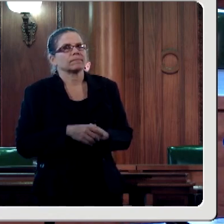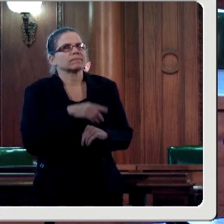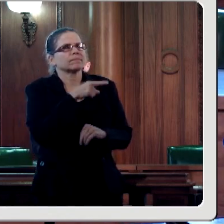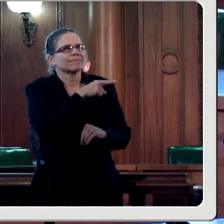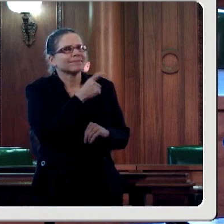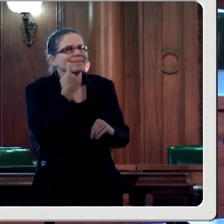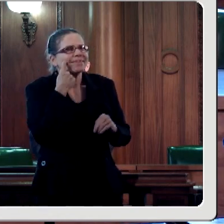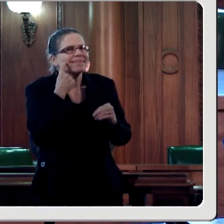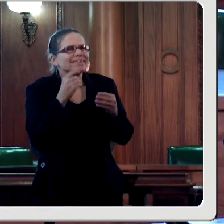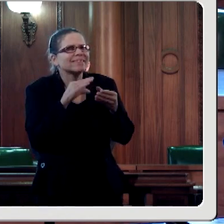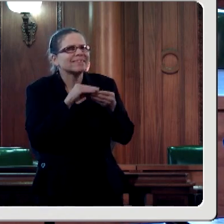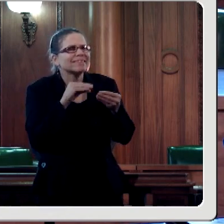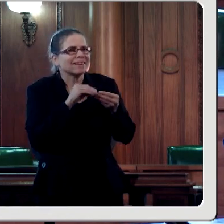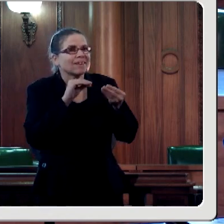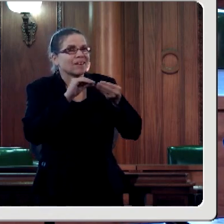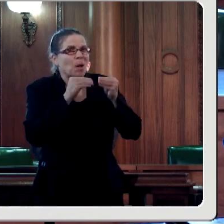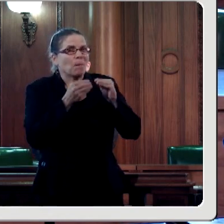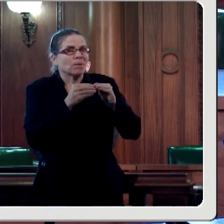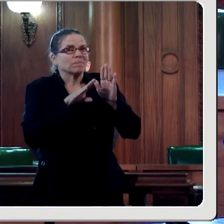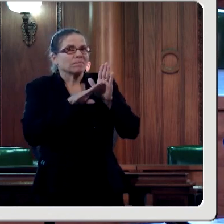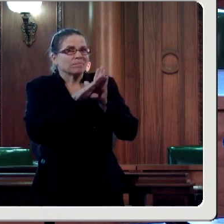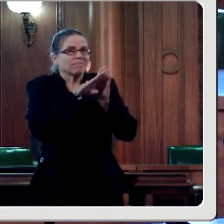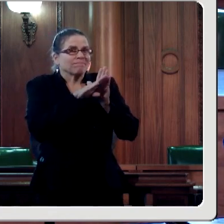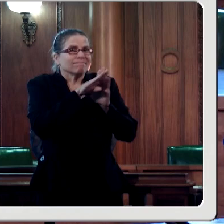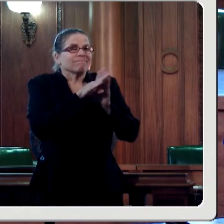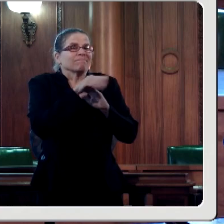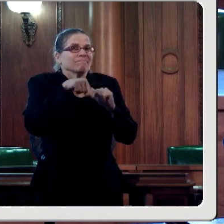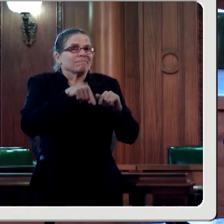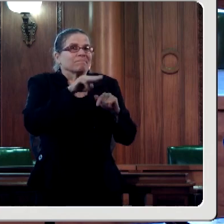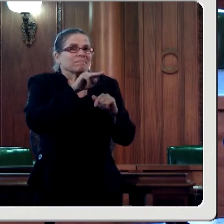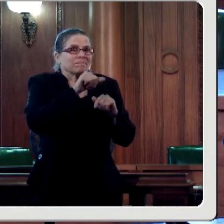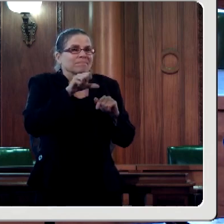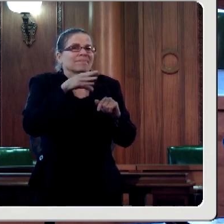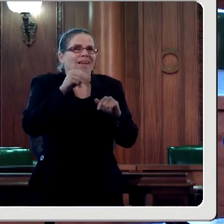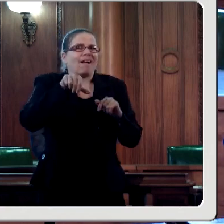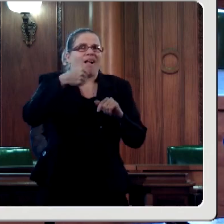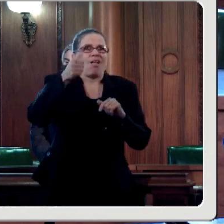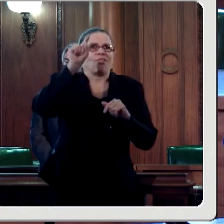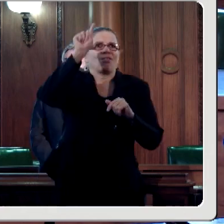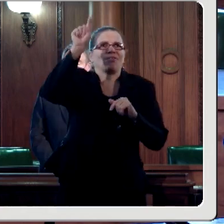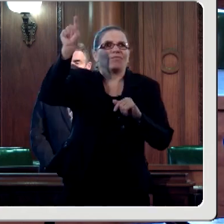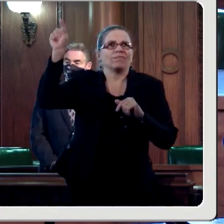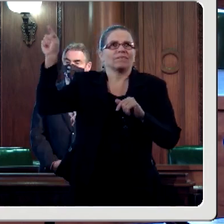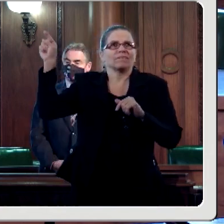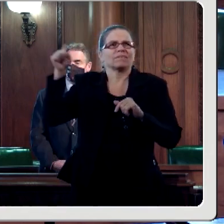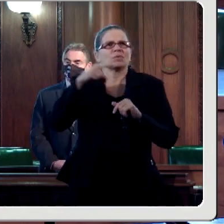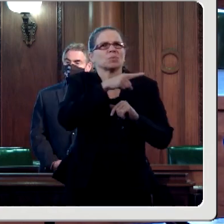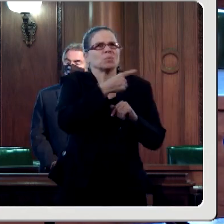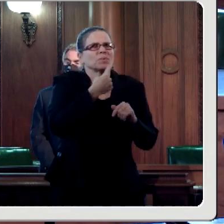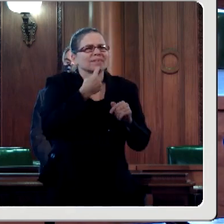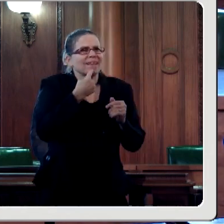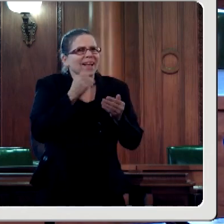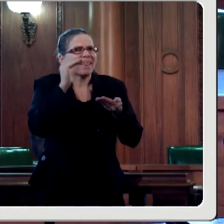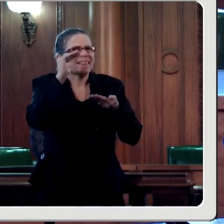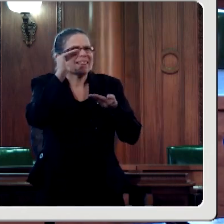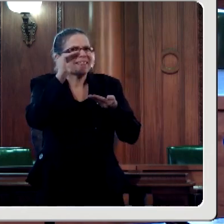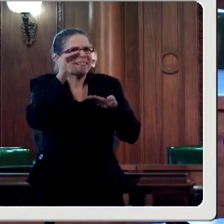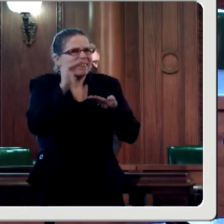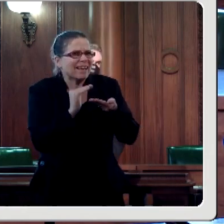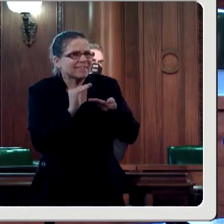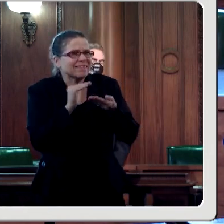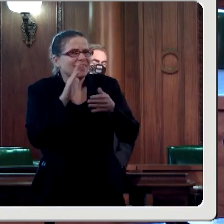true, did I hear you correctly when you said that we have 34 fewer cases this week than we did last week? That's correct. There